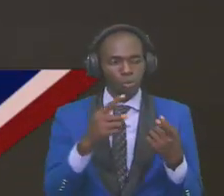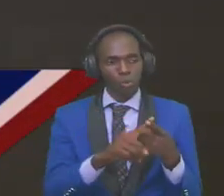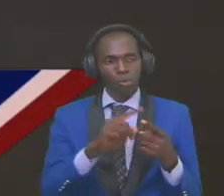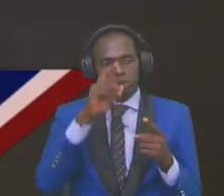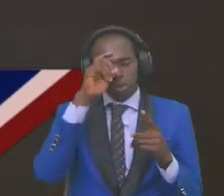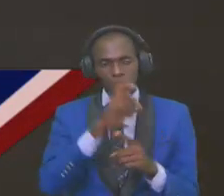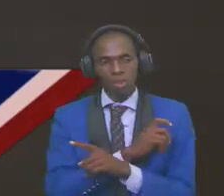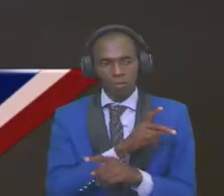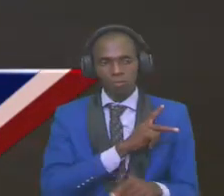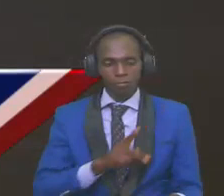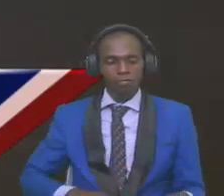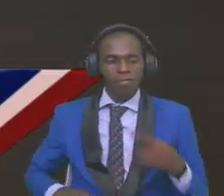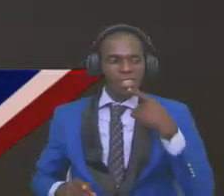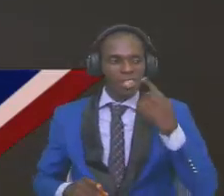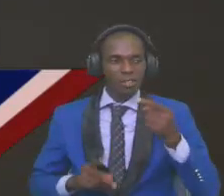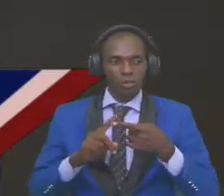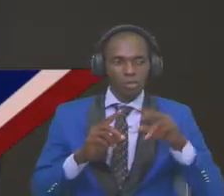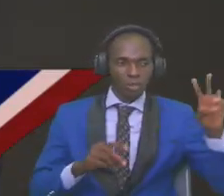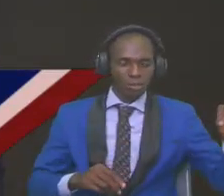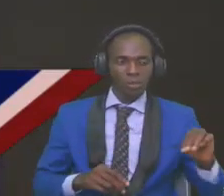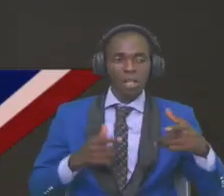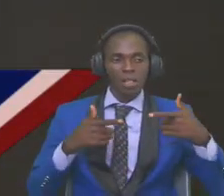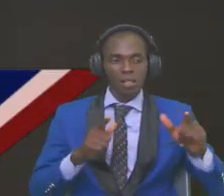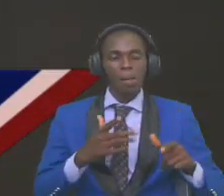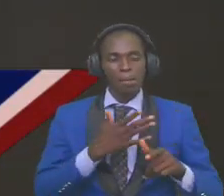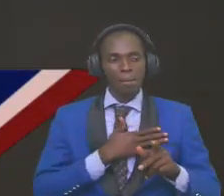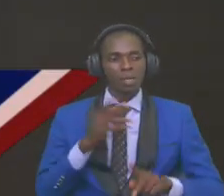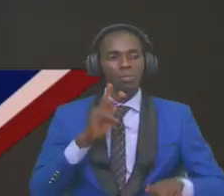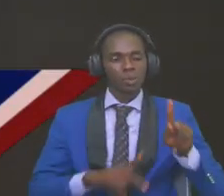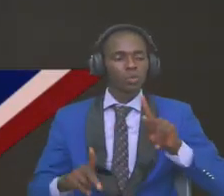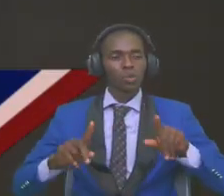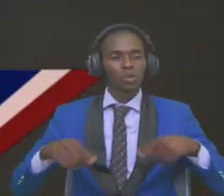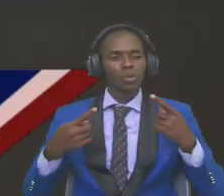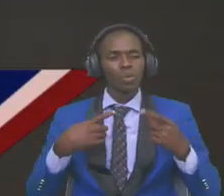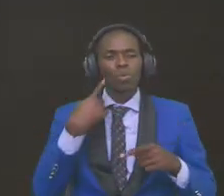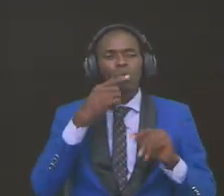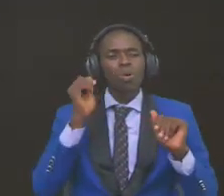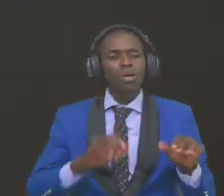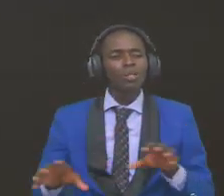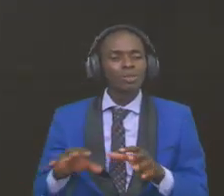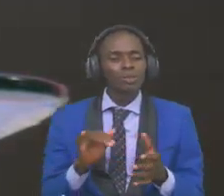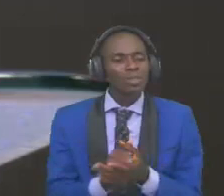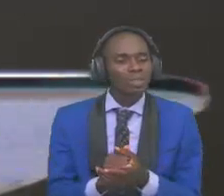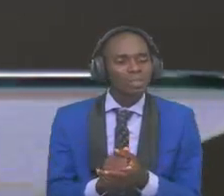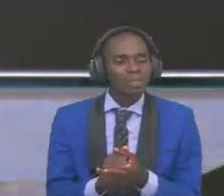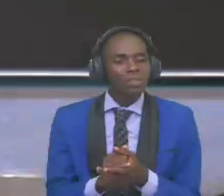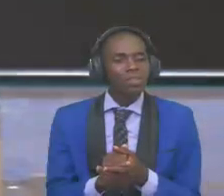him, let my people go. Who can do that? Somebody